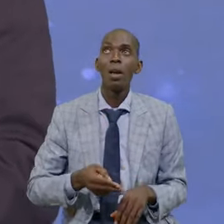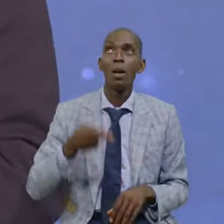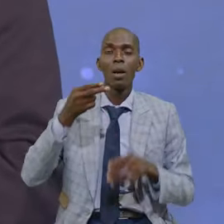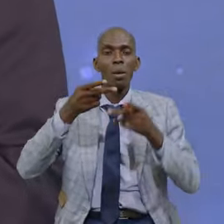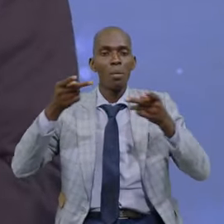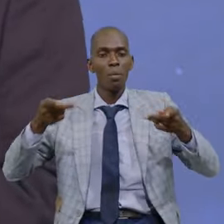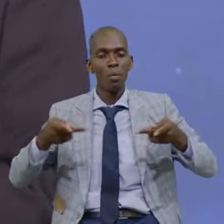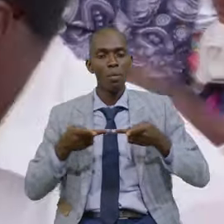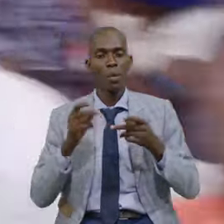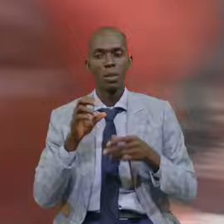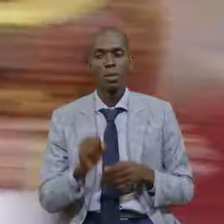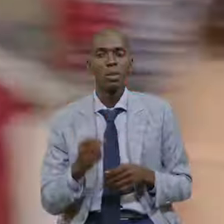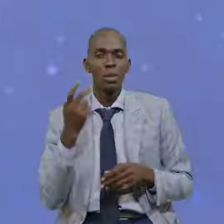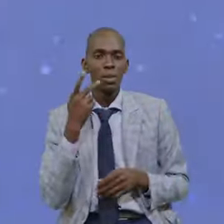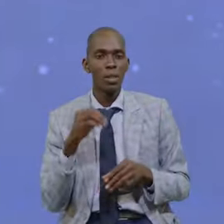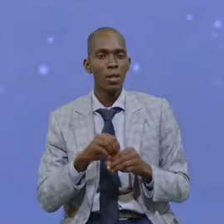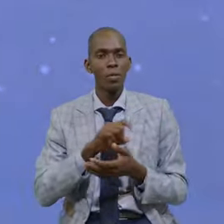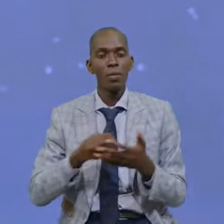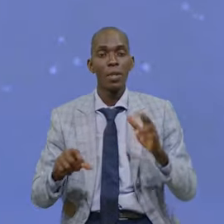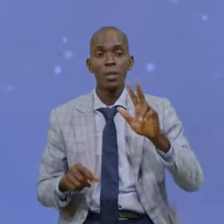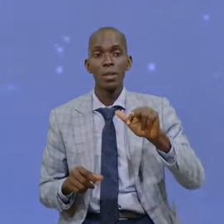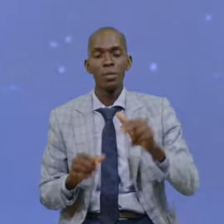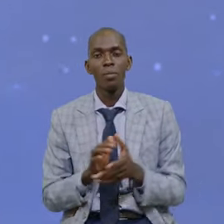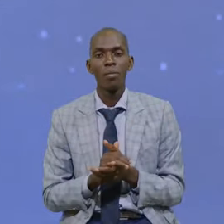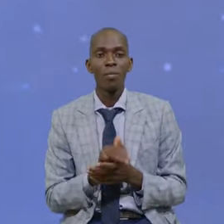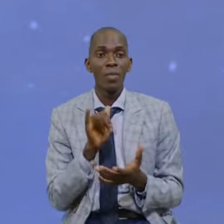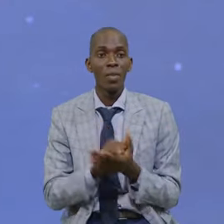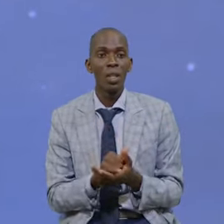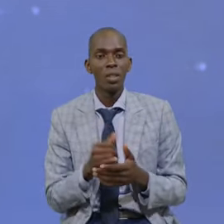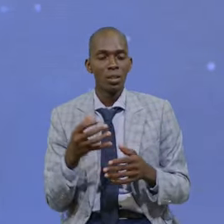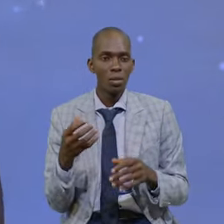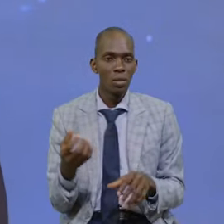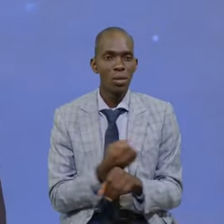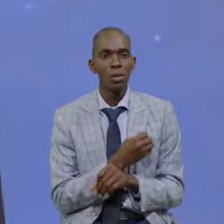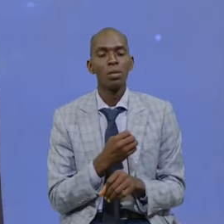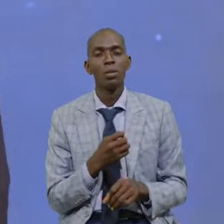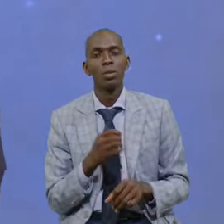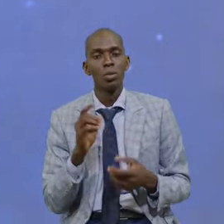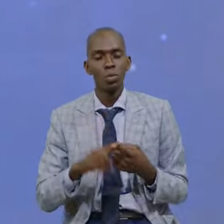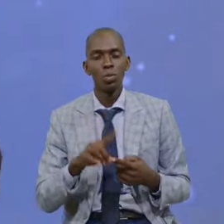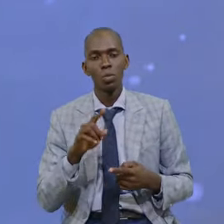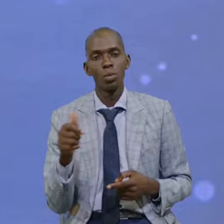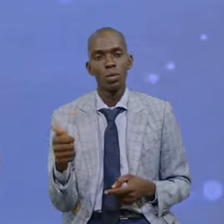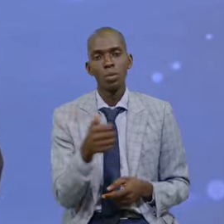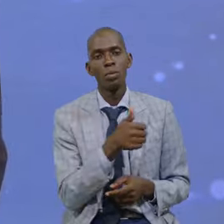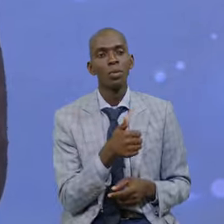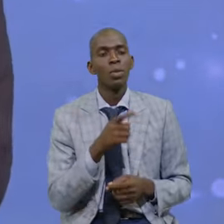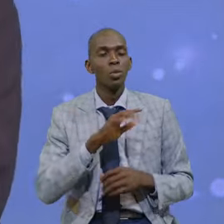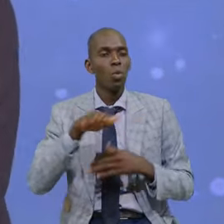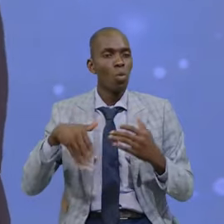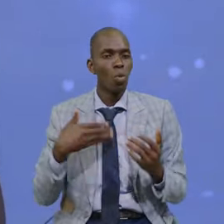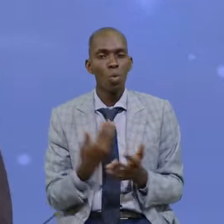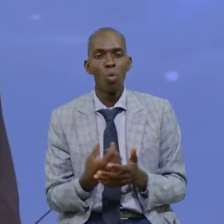at verse 13. It says, wherefore take unto you the whole